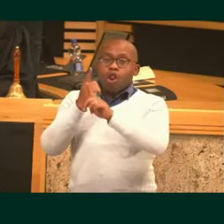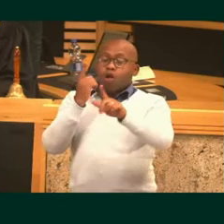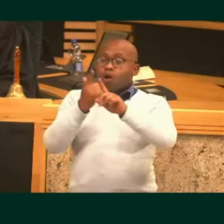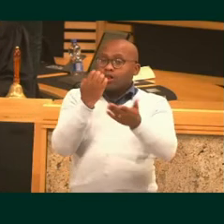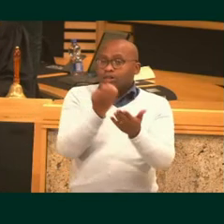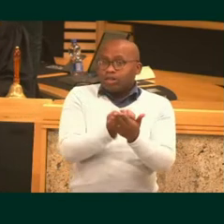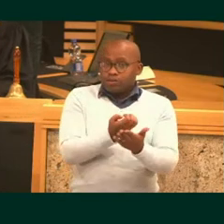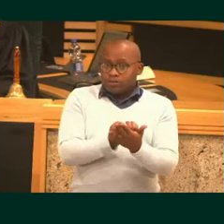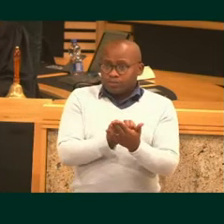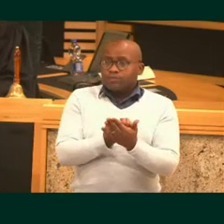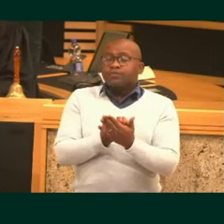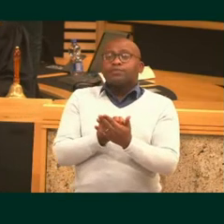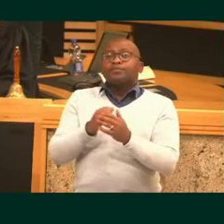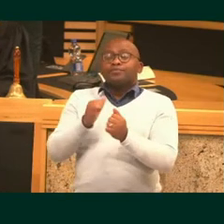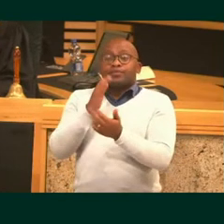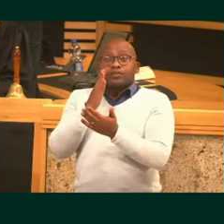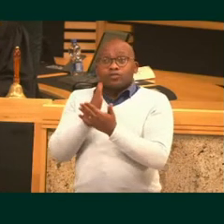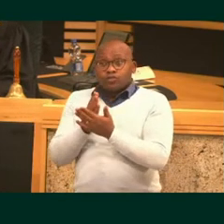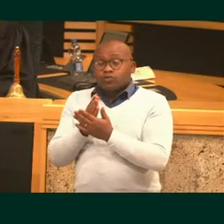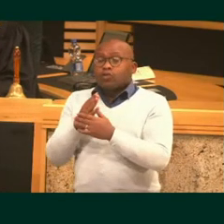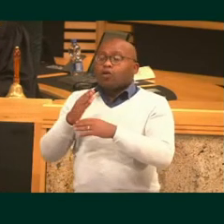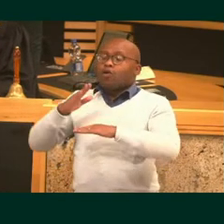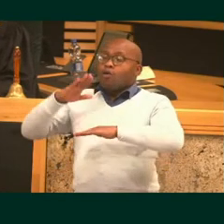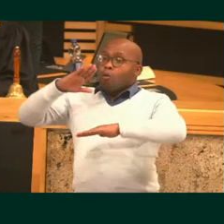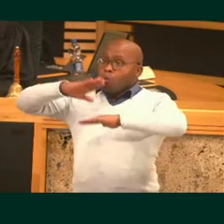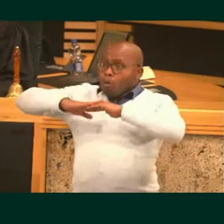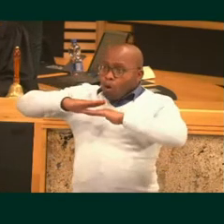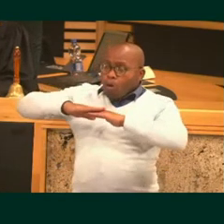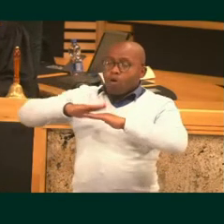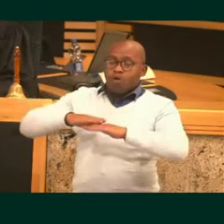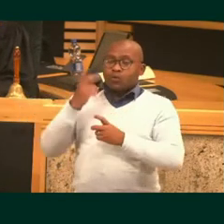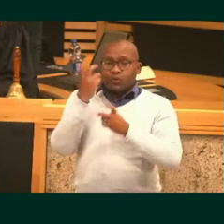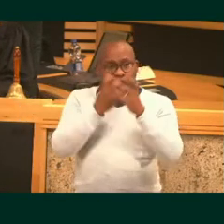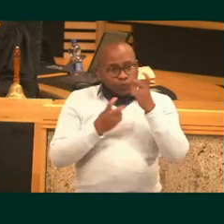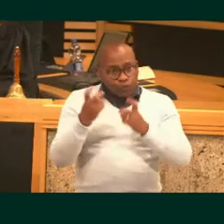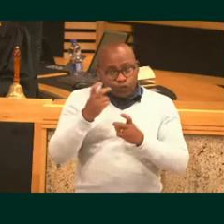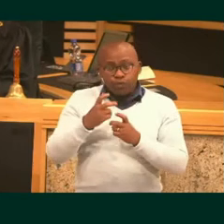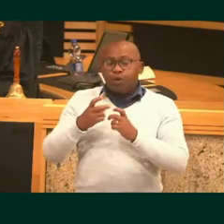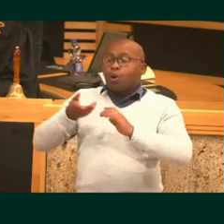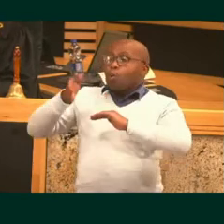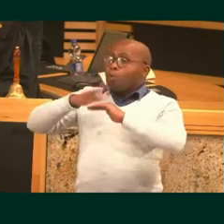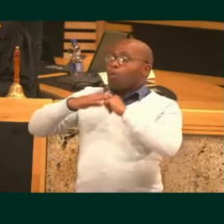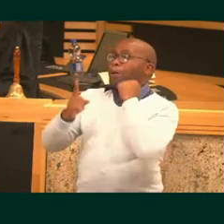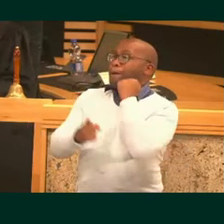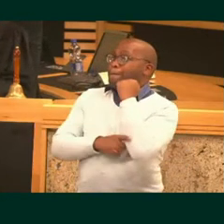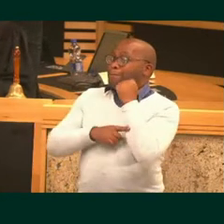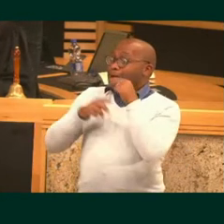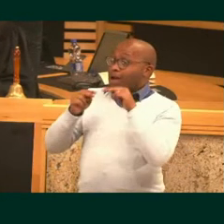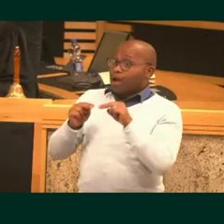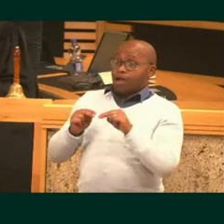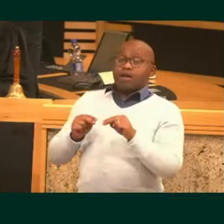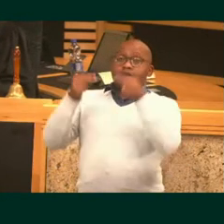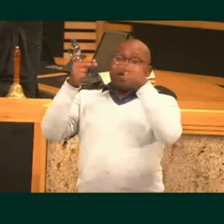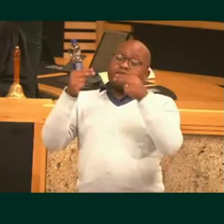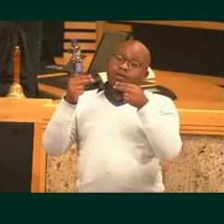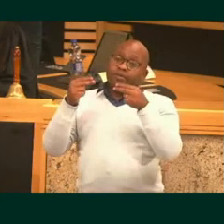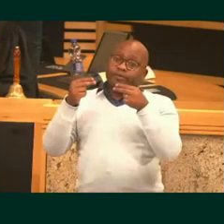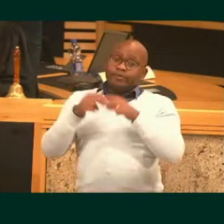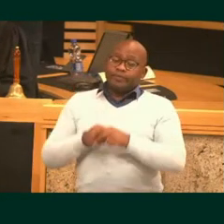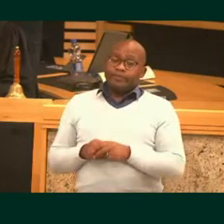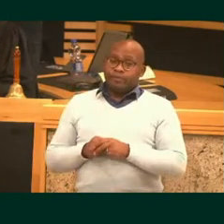surveillance more severe penalties for for offenders and better coordination between relevant